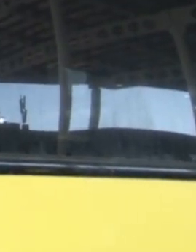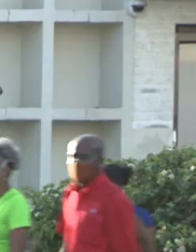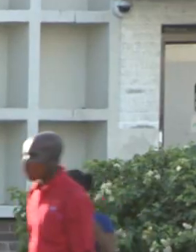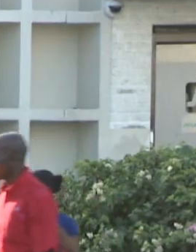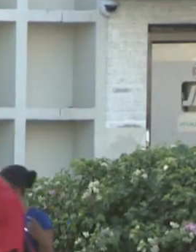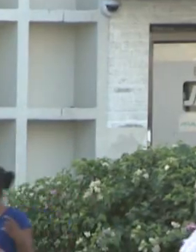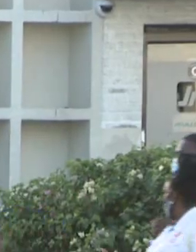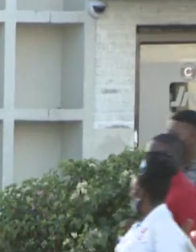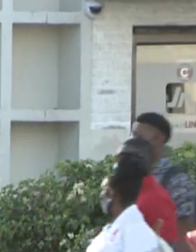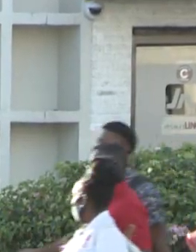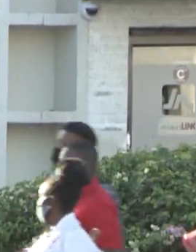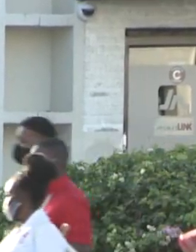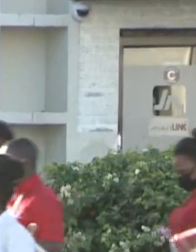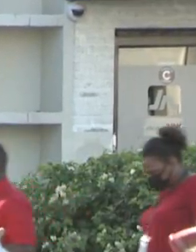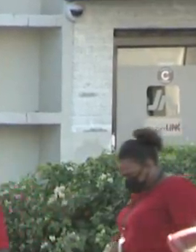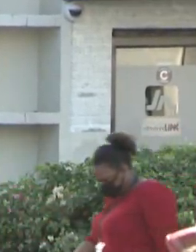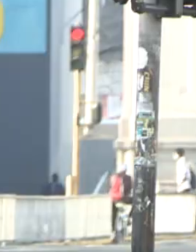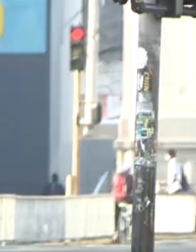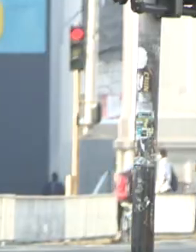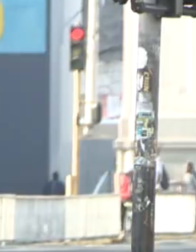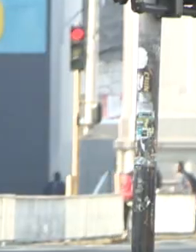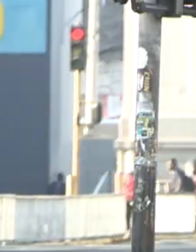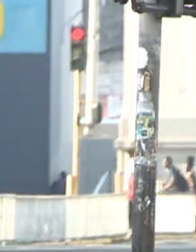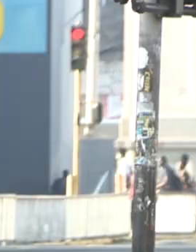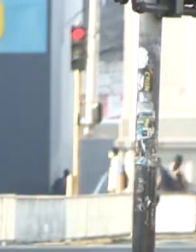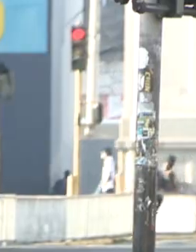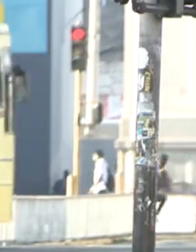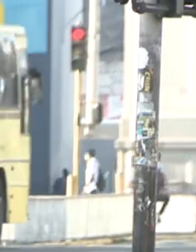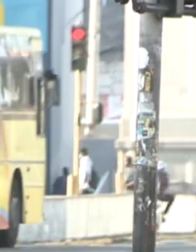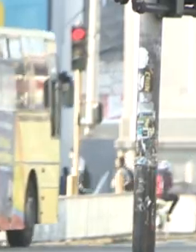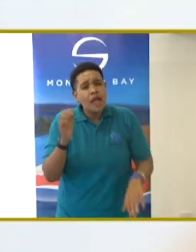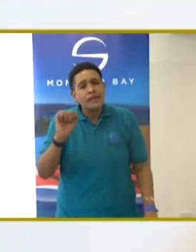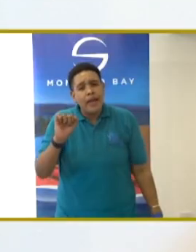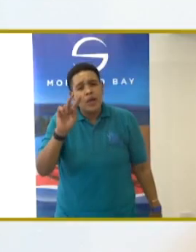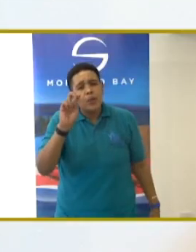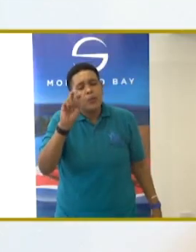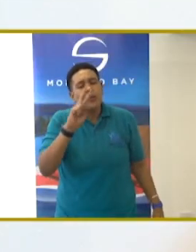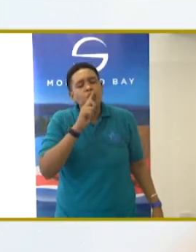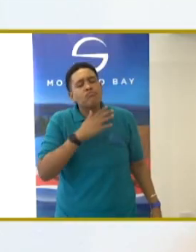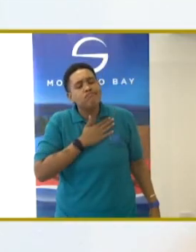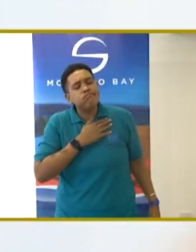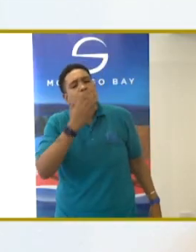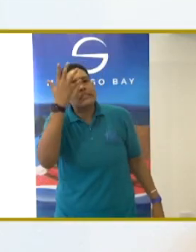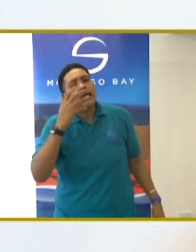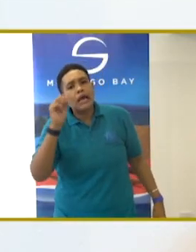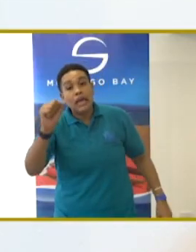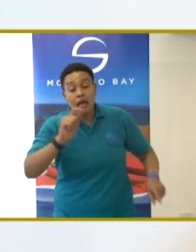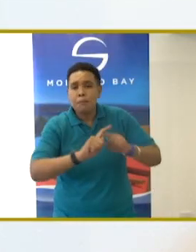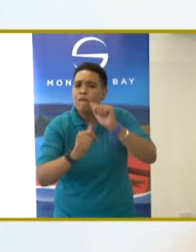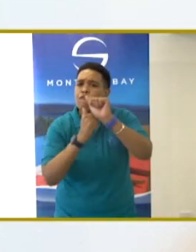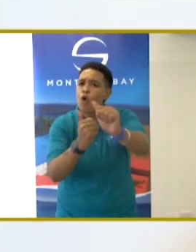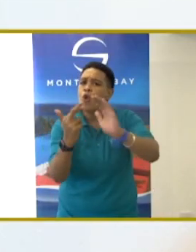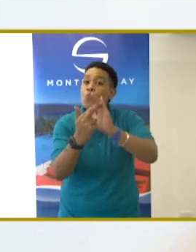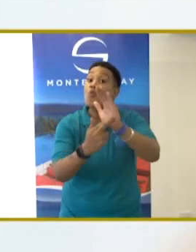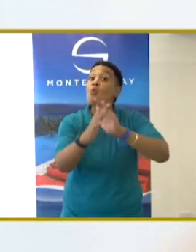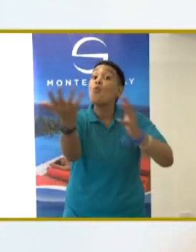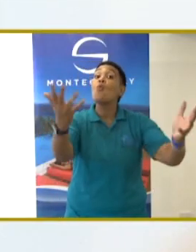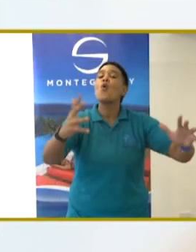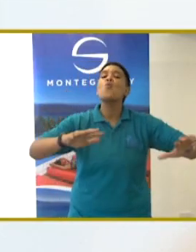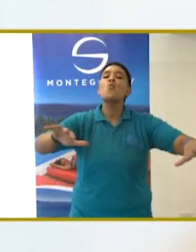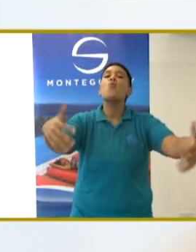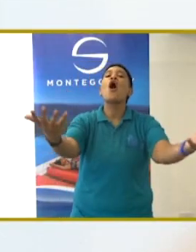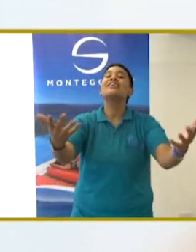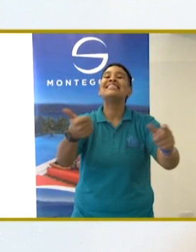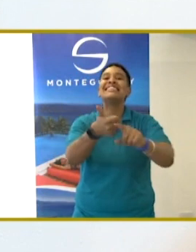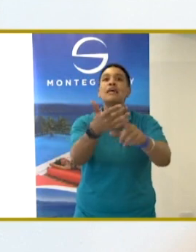us, let's get informed and take action to stay safe. Follow the protocols. What we do not want is